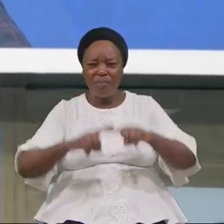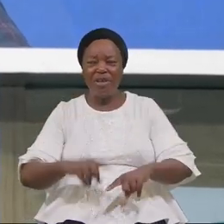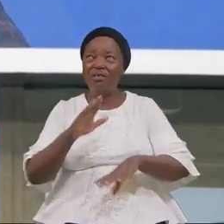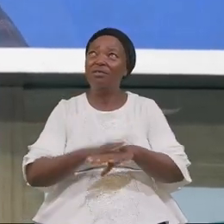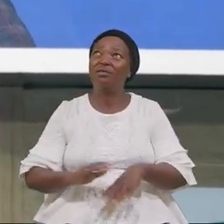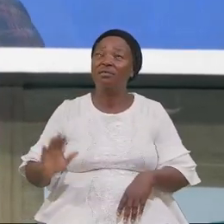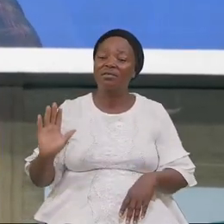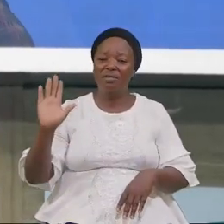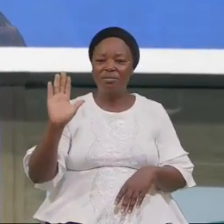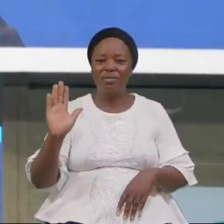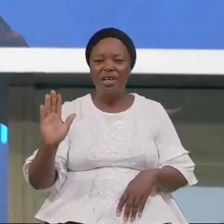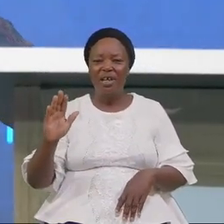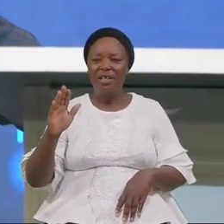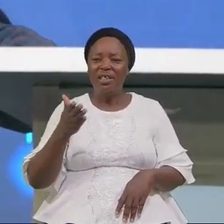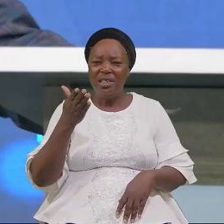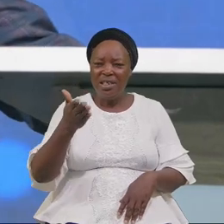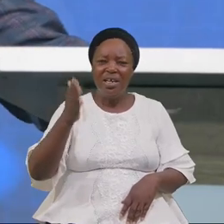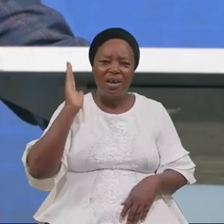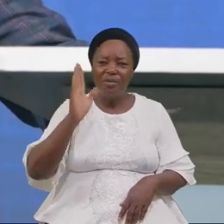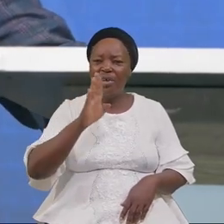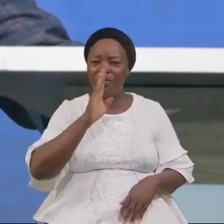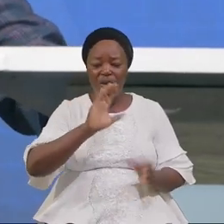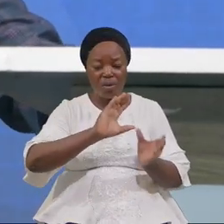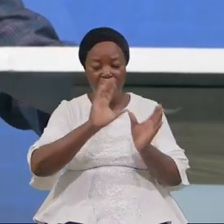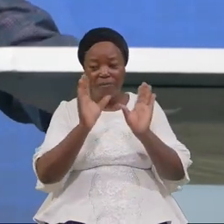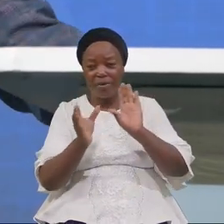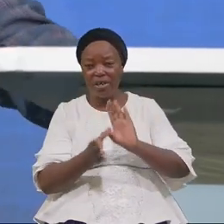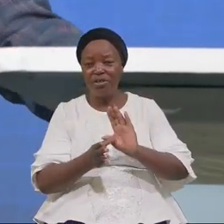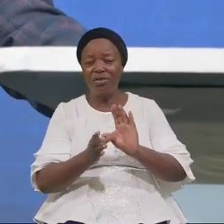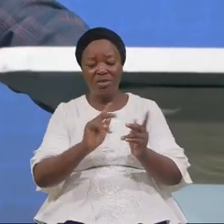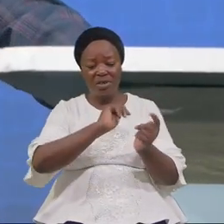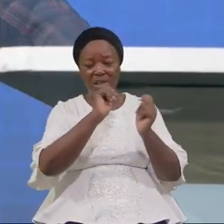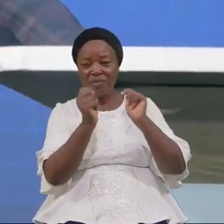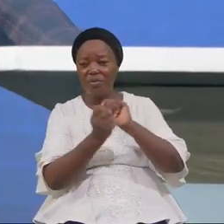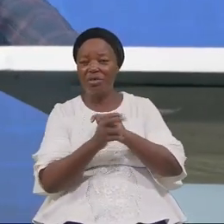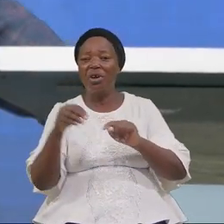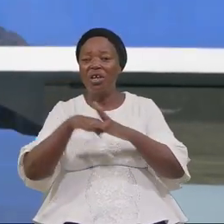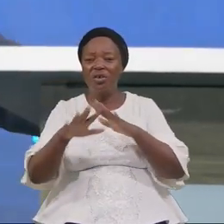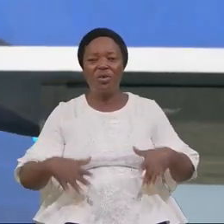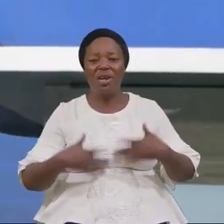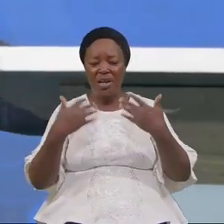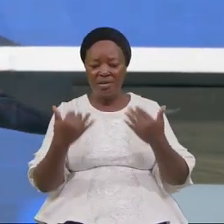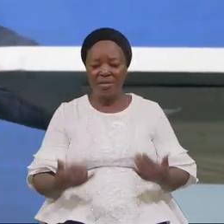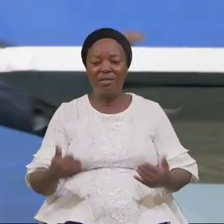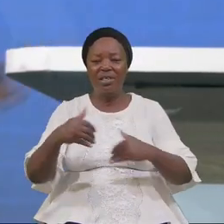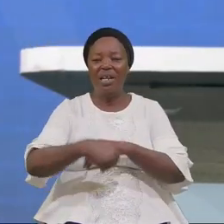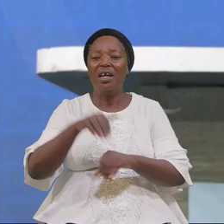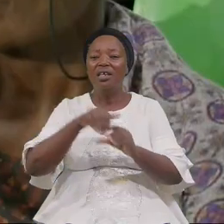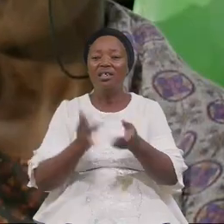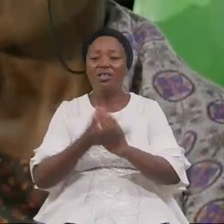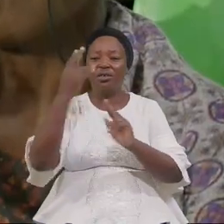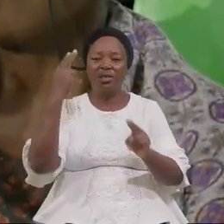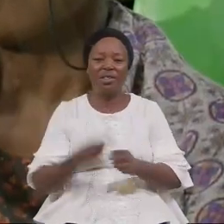him, there will be conversion, transformation in your life tonight in